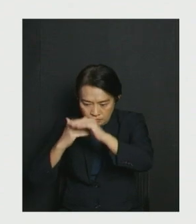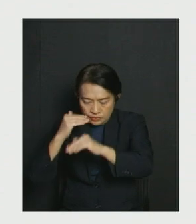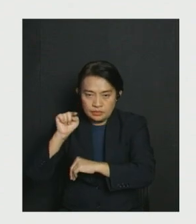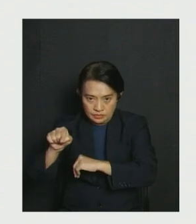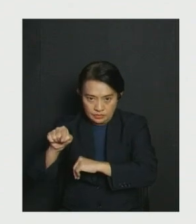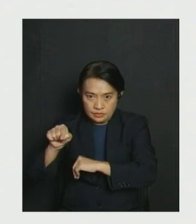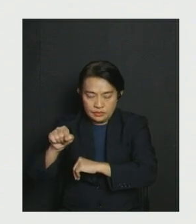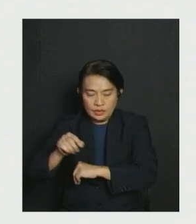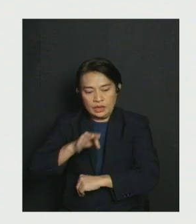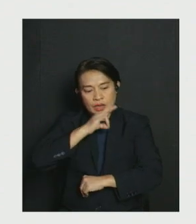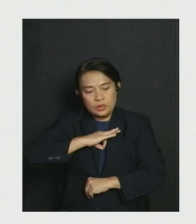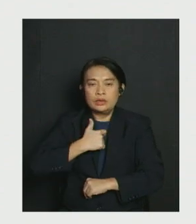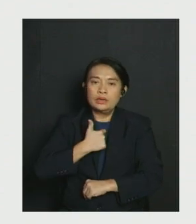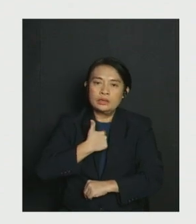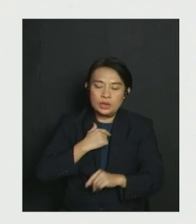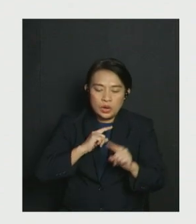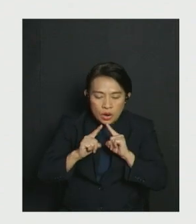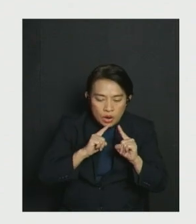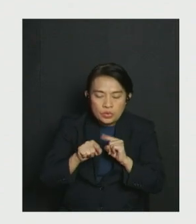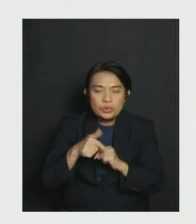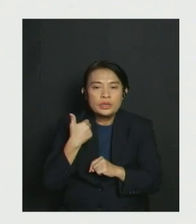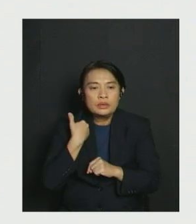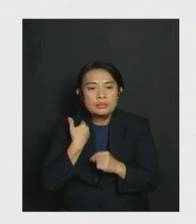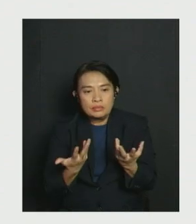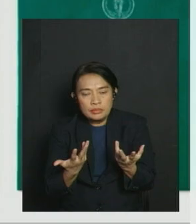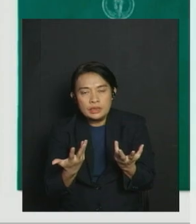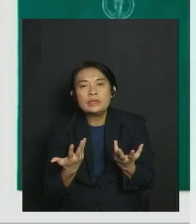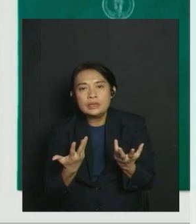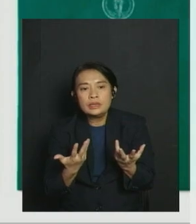not talk to nobody. Yeah.